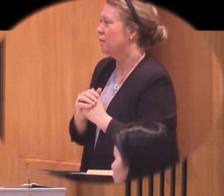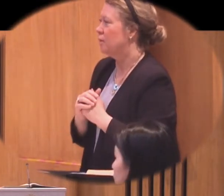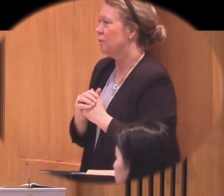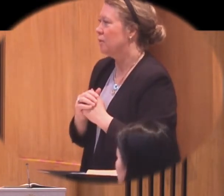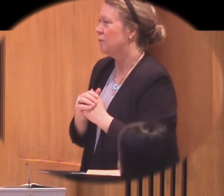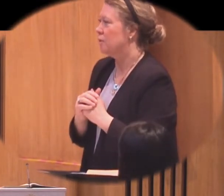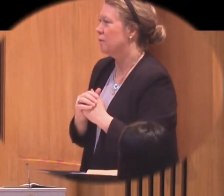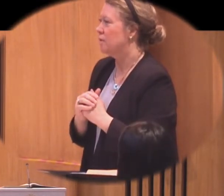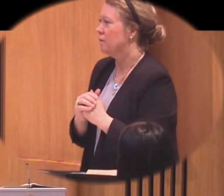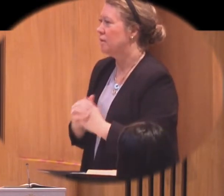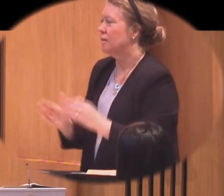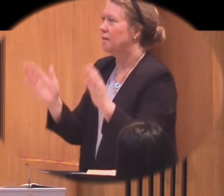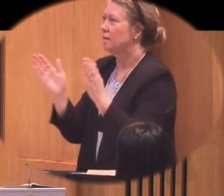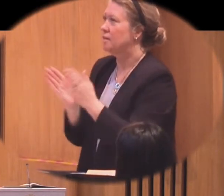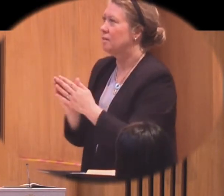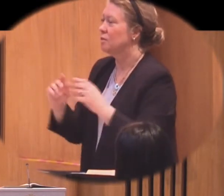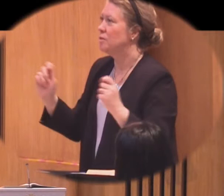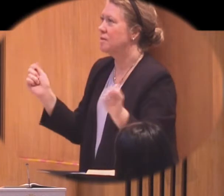the Lord.